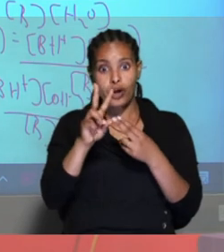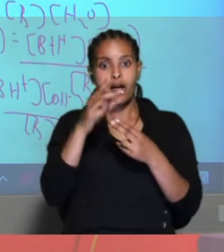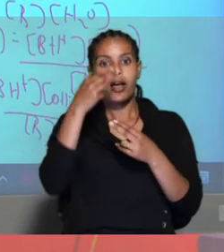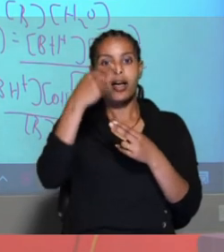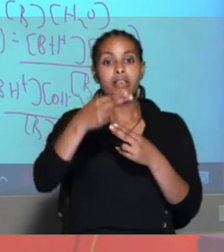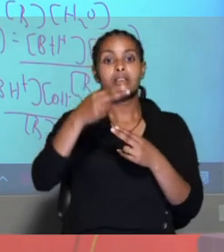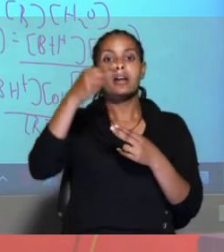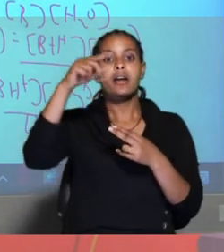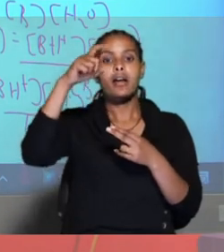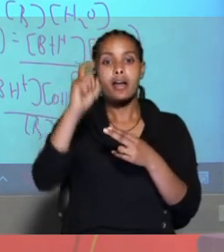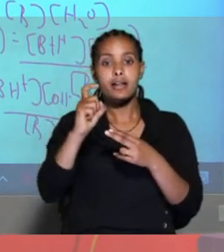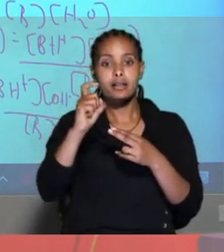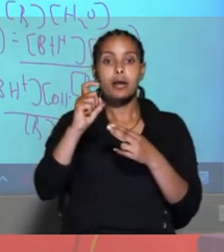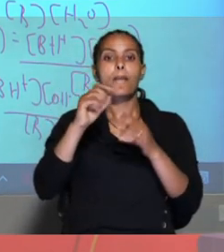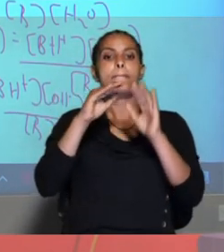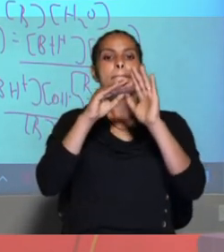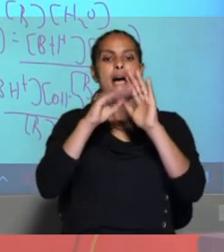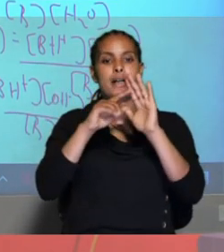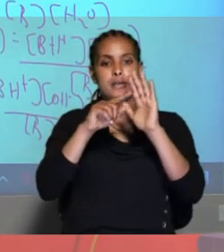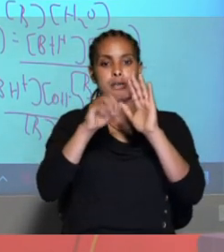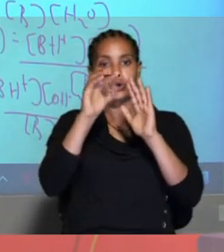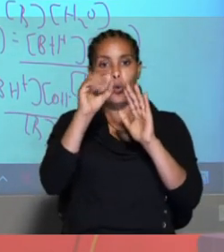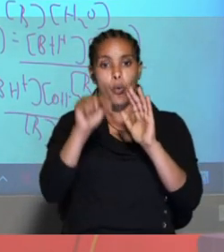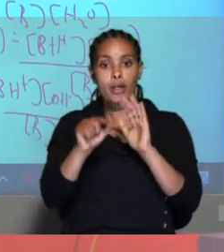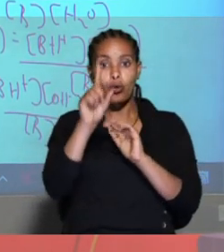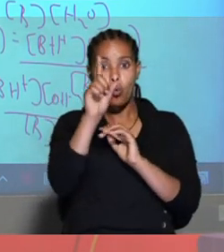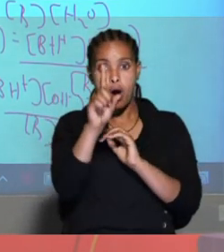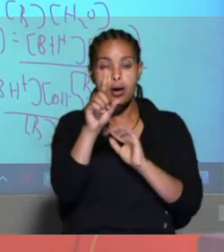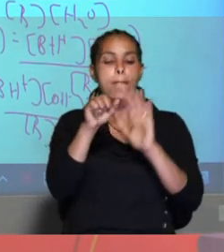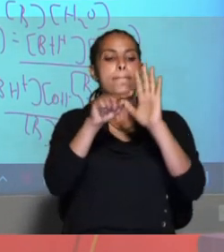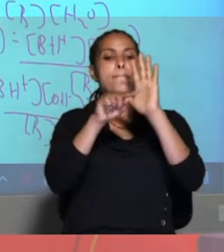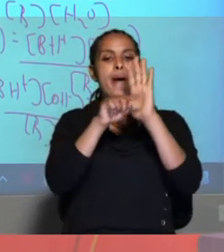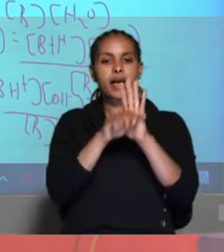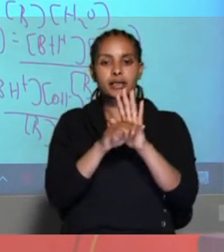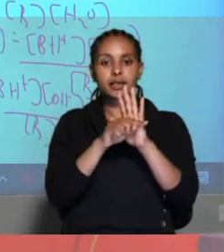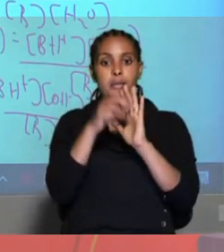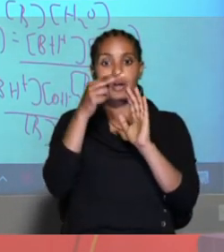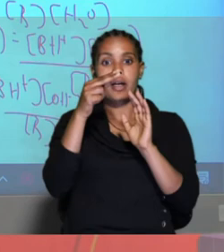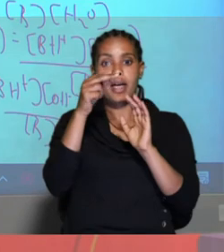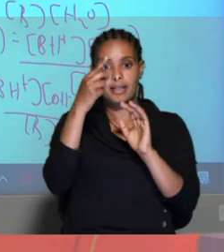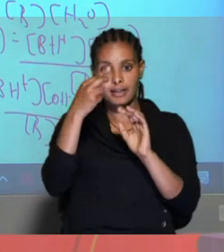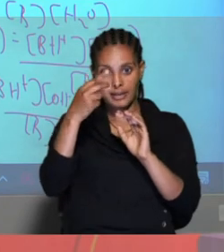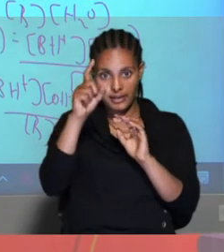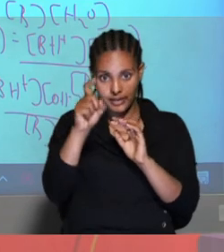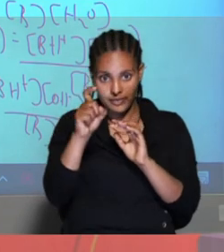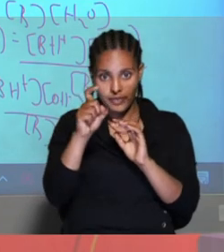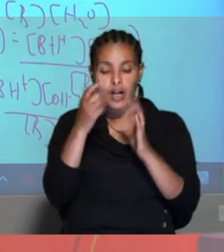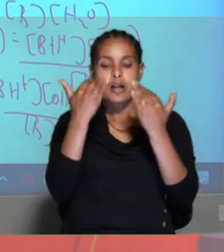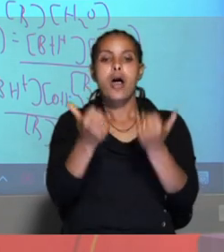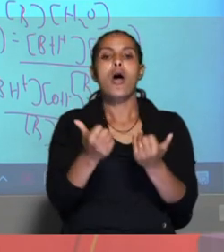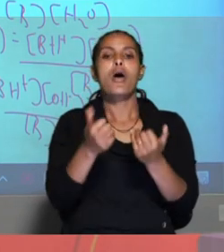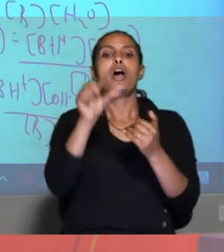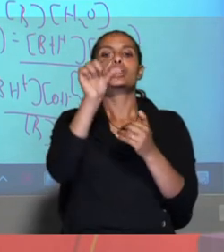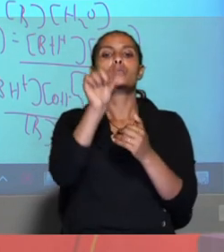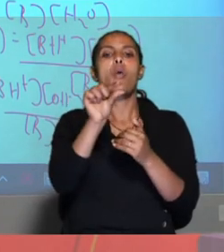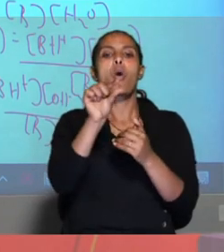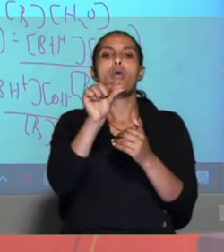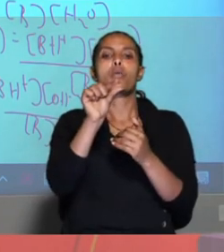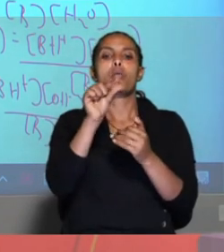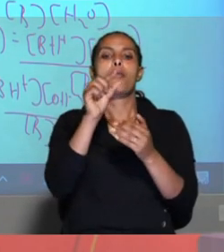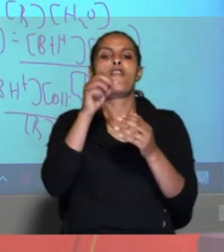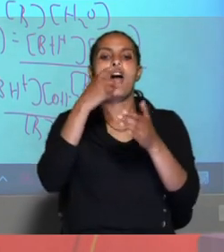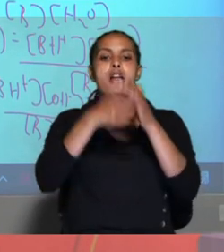HX is 0.1 minus X. 0.1 minus X. Now for a small value of